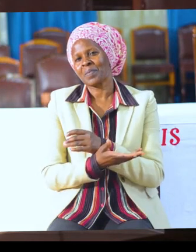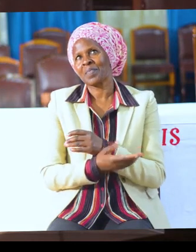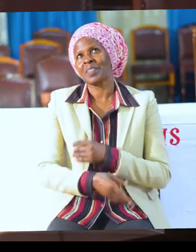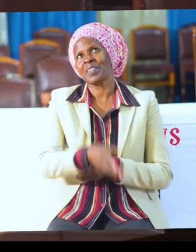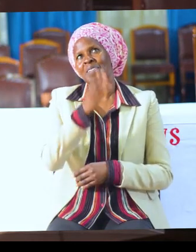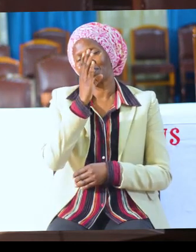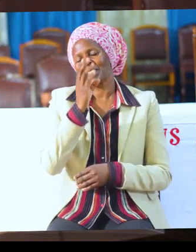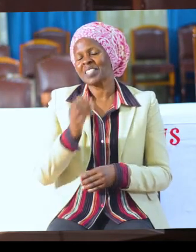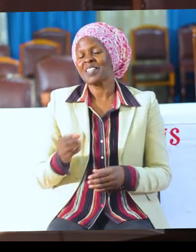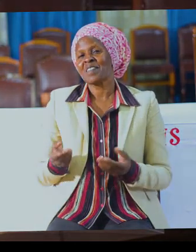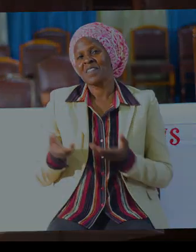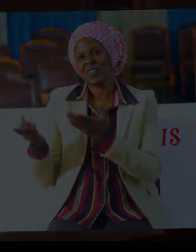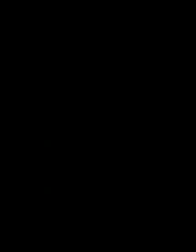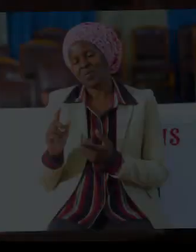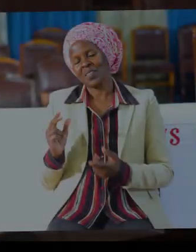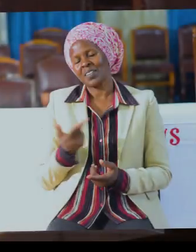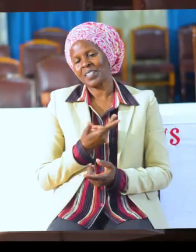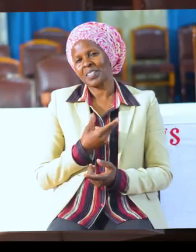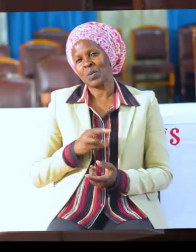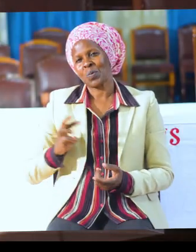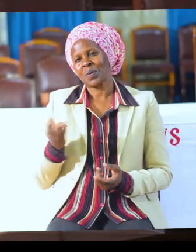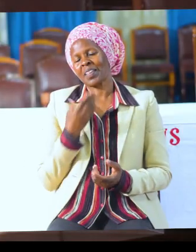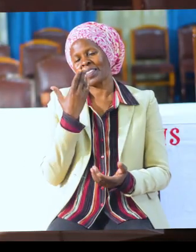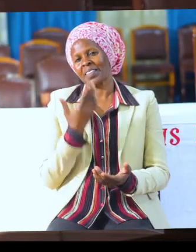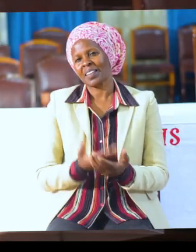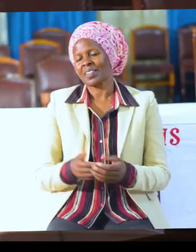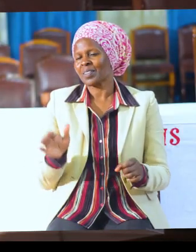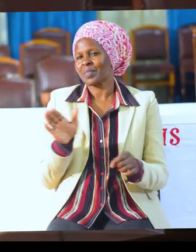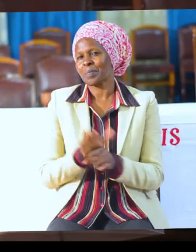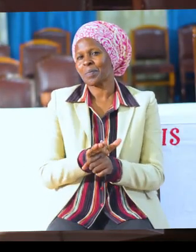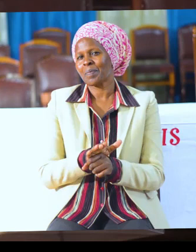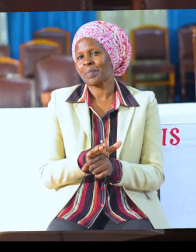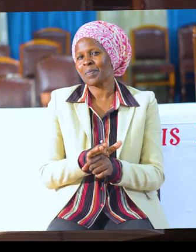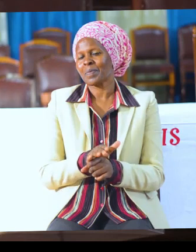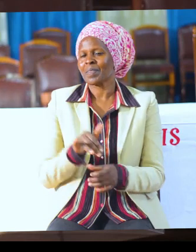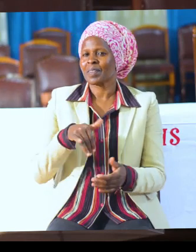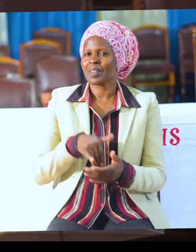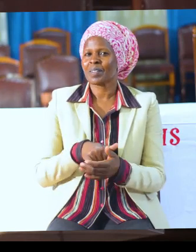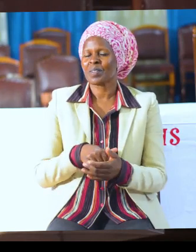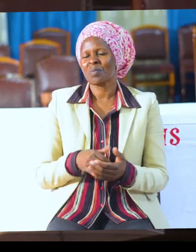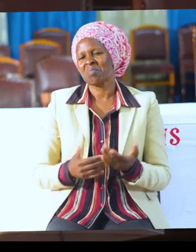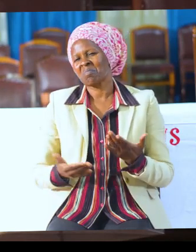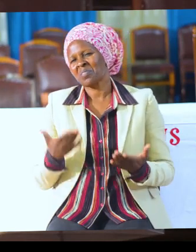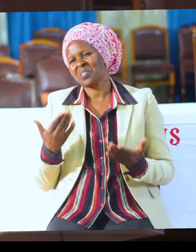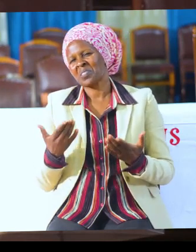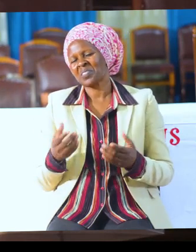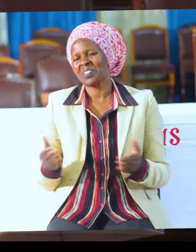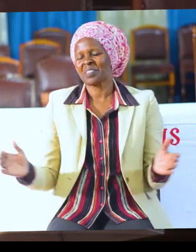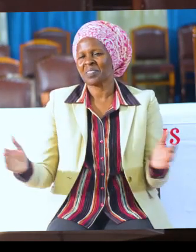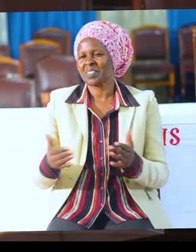the Lord has given us. And we want to thank him very much that although